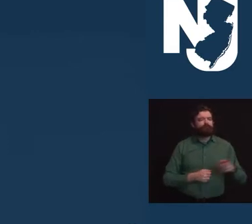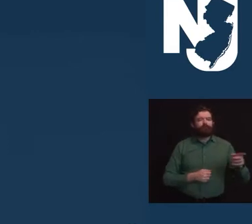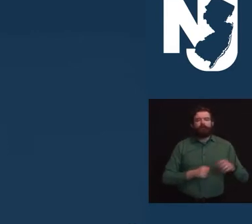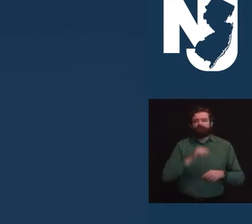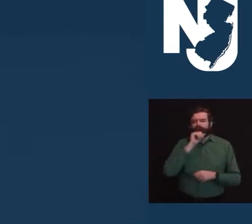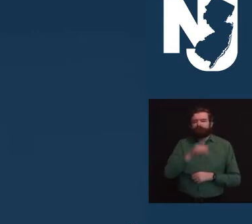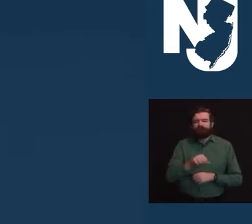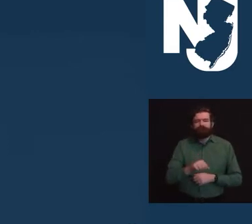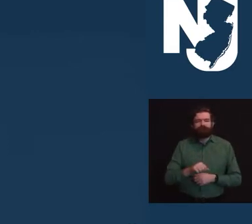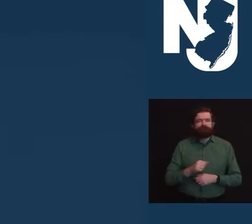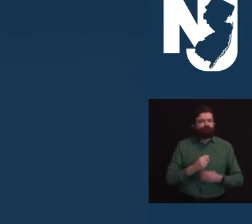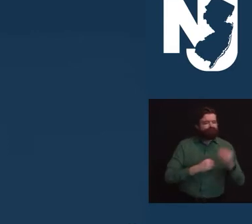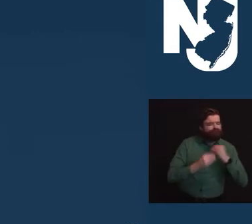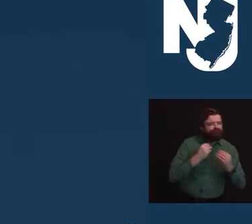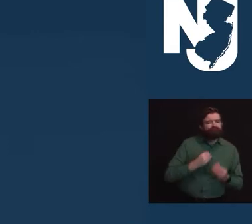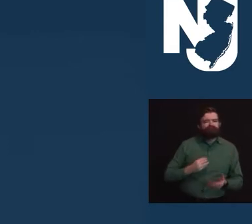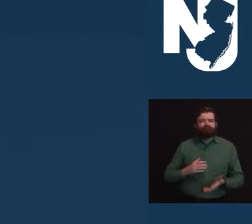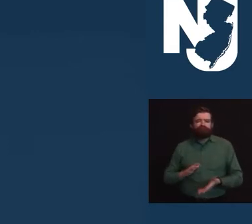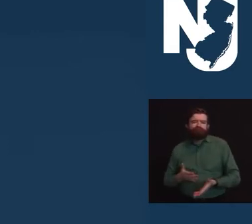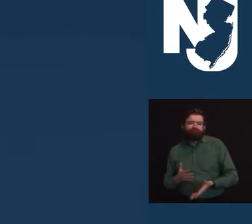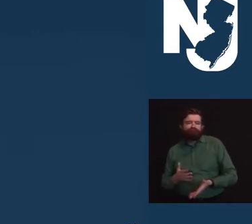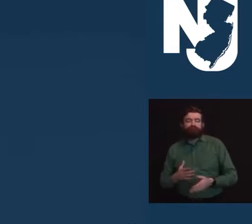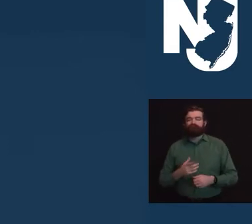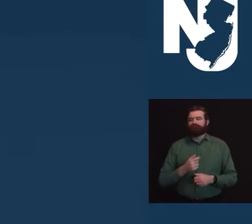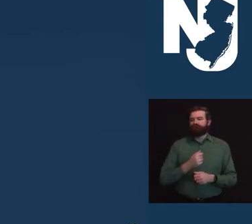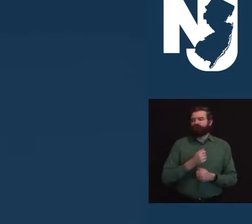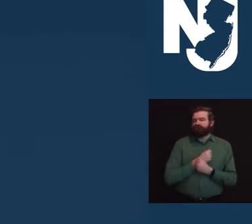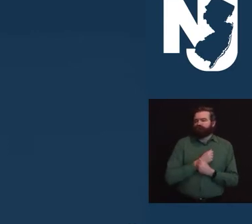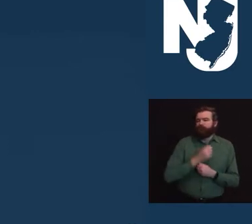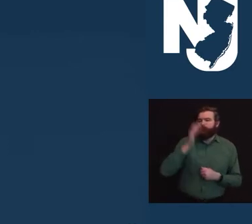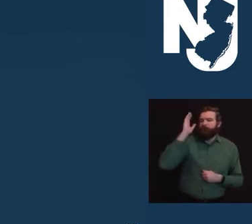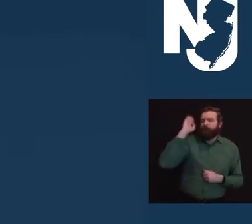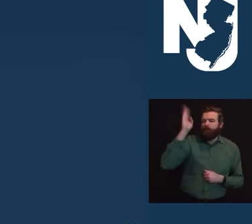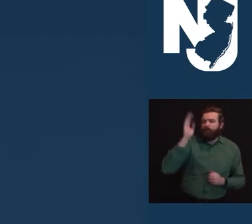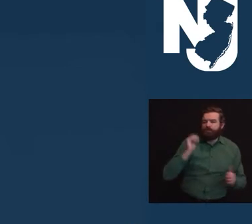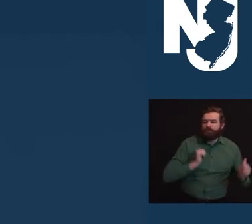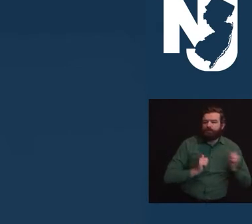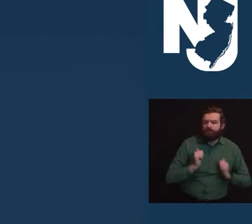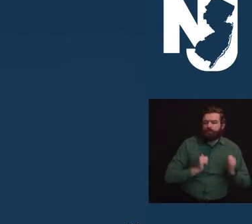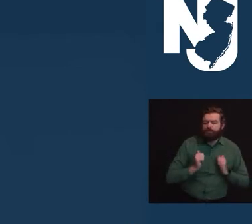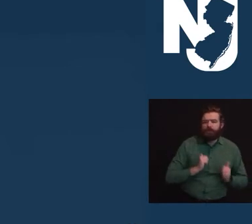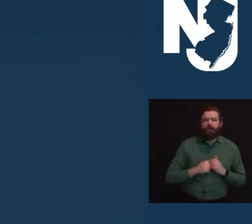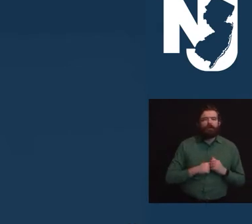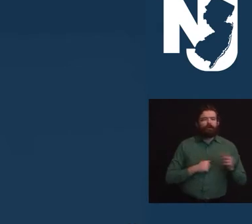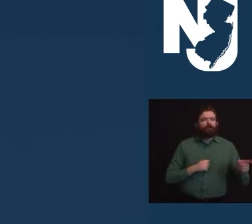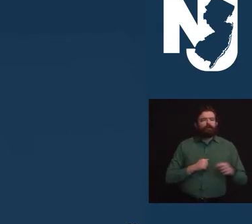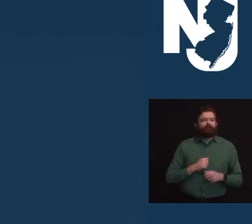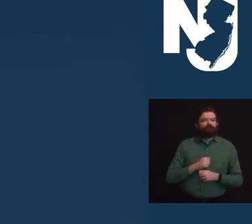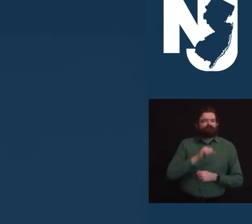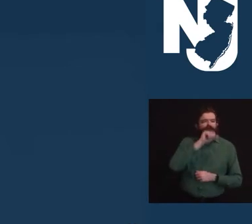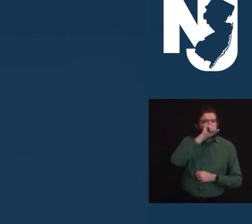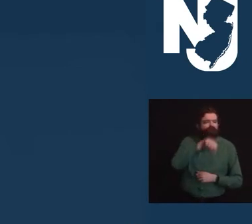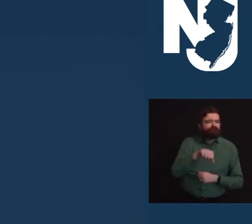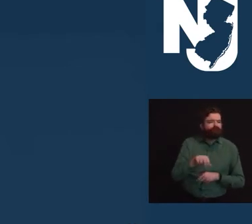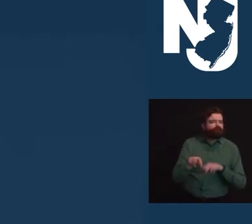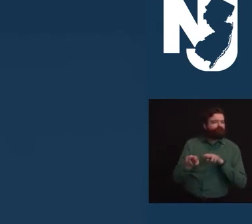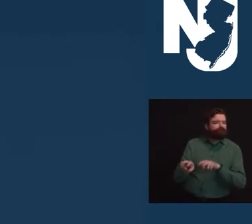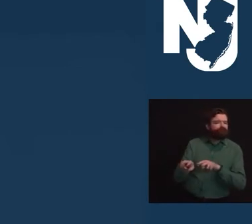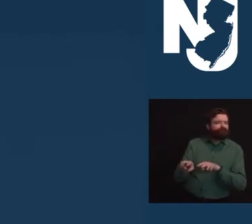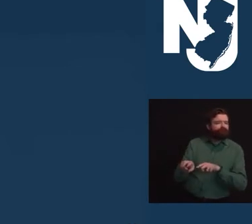She especially loved to cook, and given that Rachel was a huge fan of the celebrity chef Lydia Bastianich,